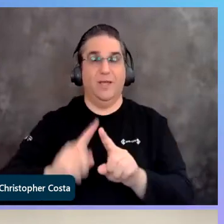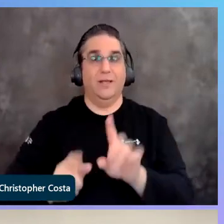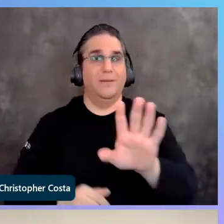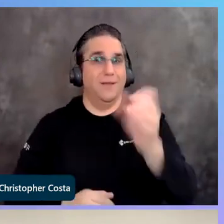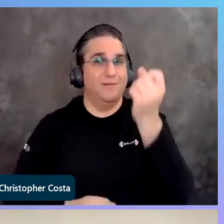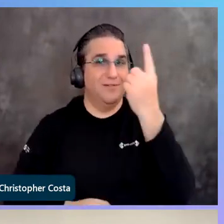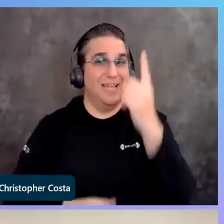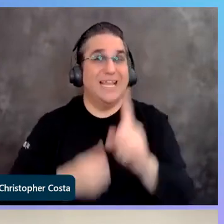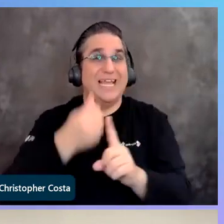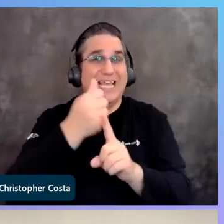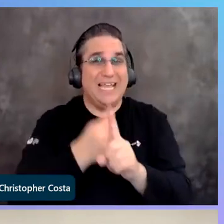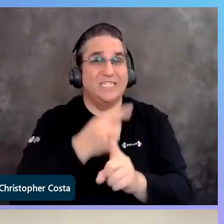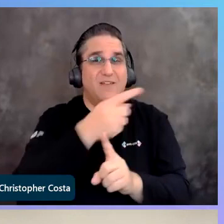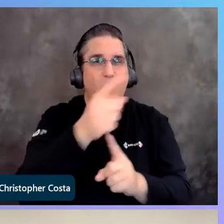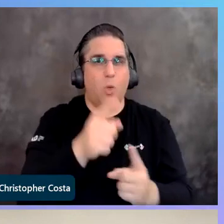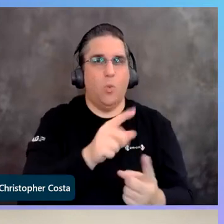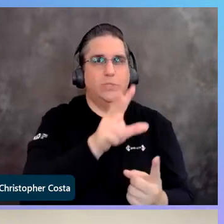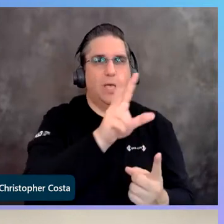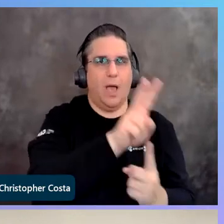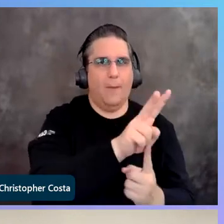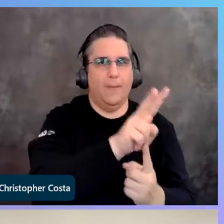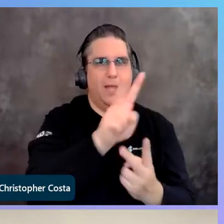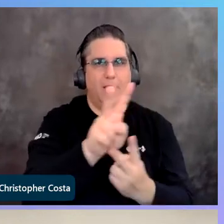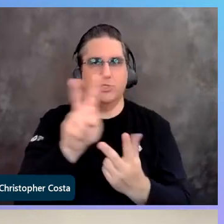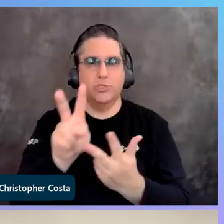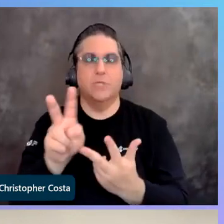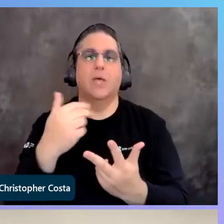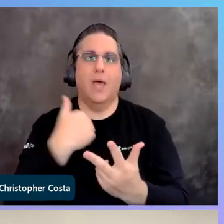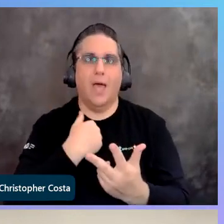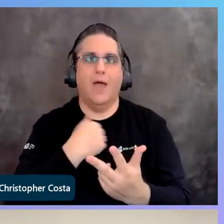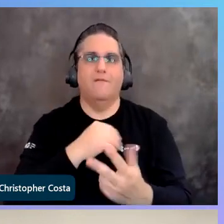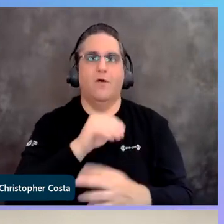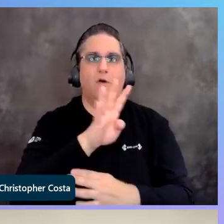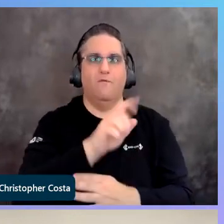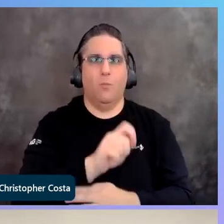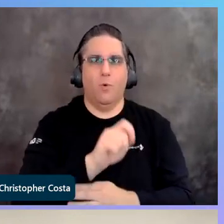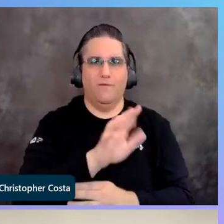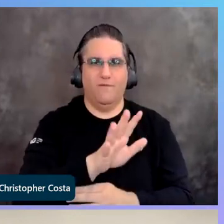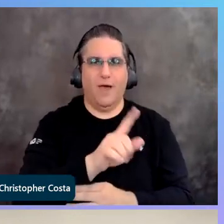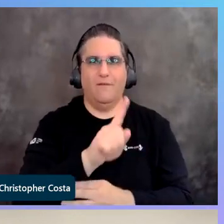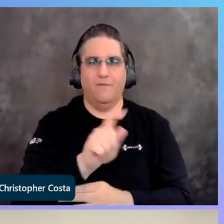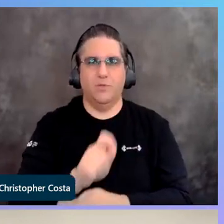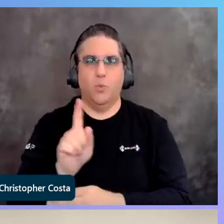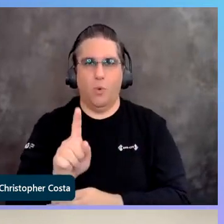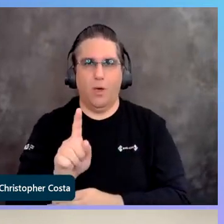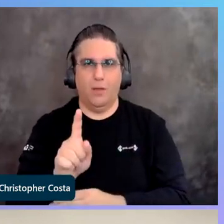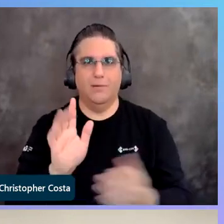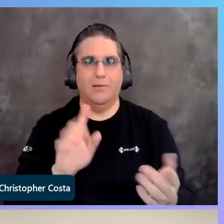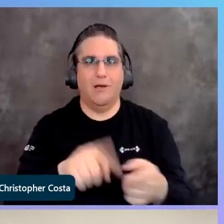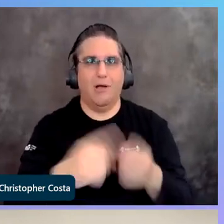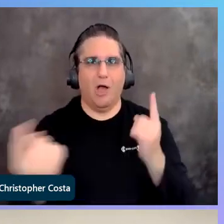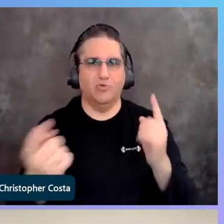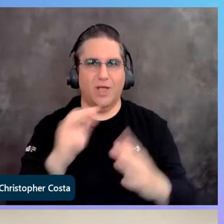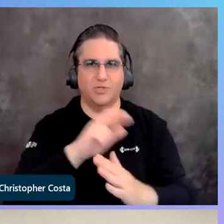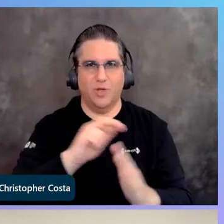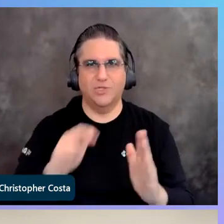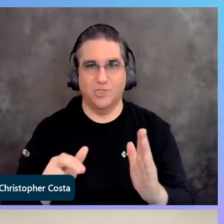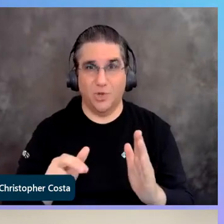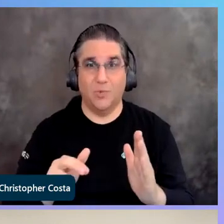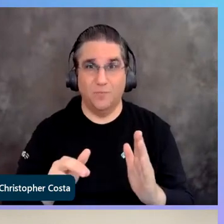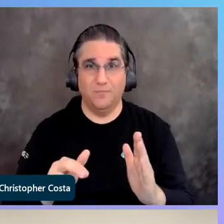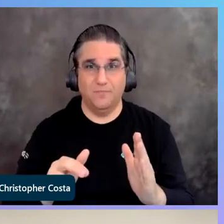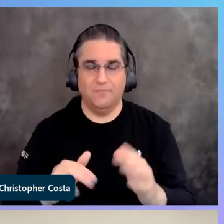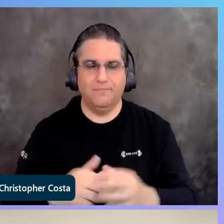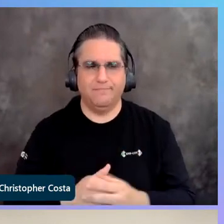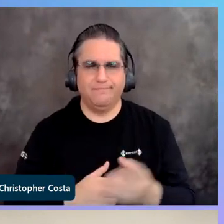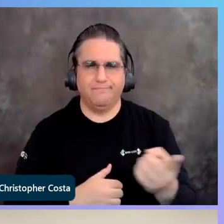these combinations has a 4.5 to 1 contrast ratio, and that's not an accident. There's a reason that these